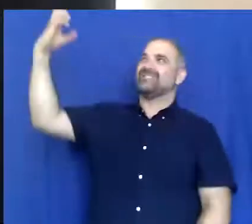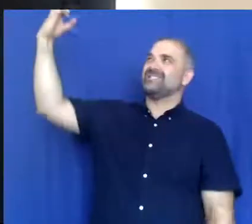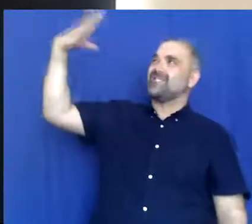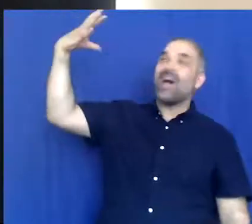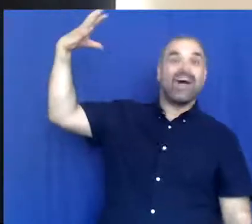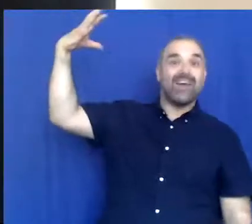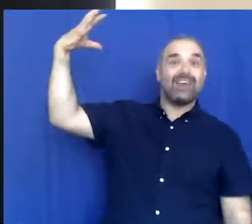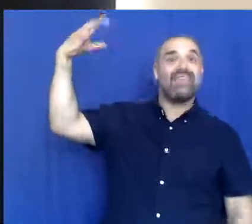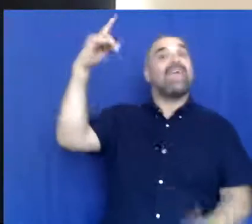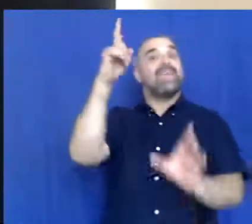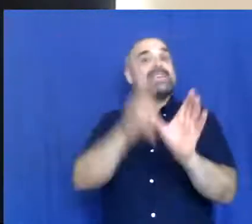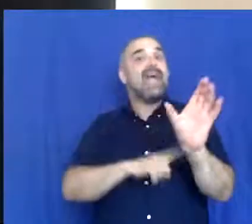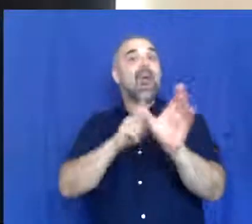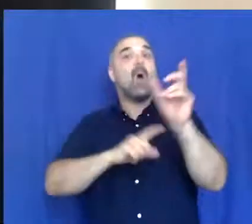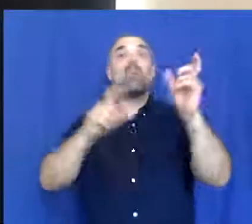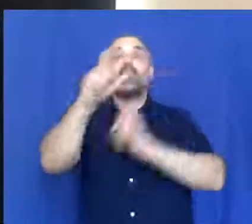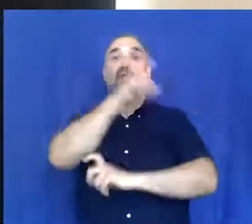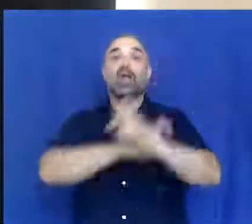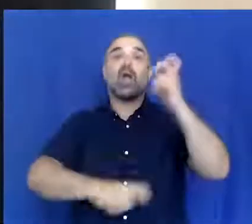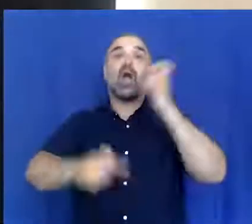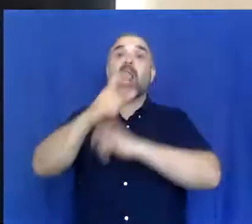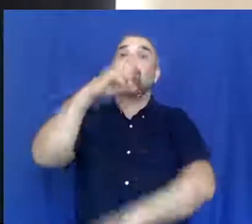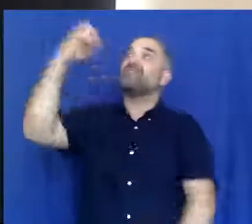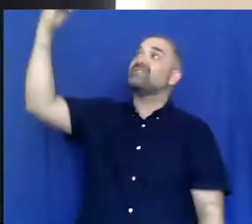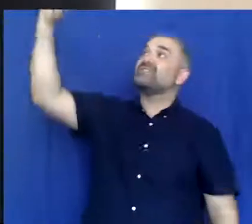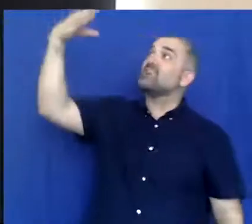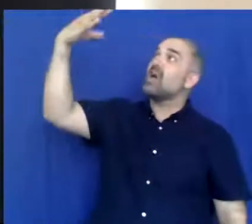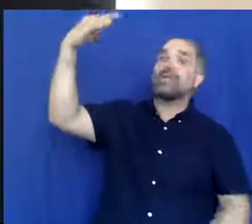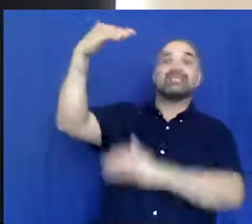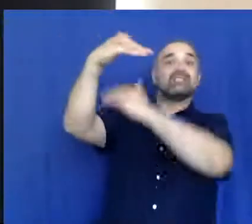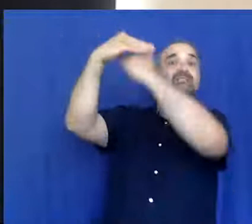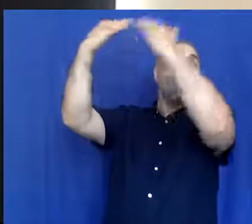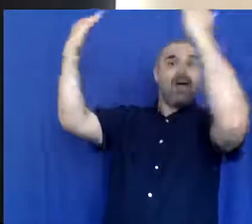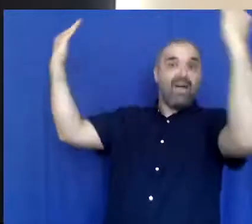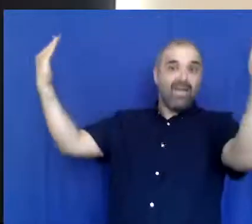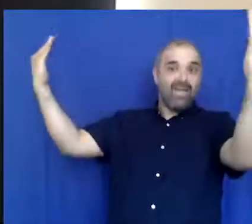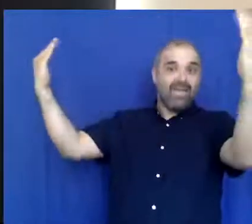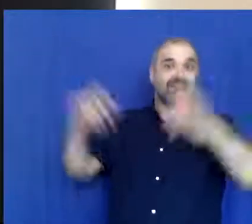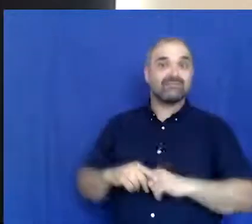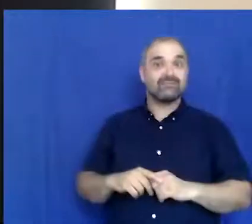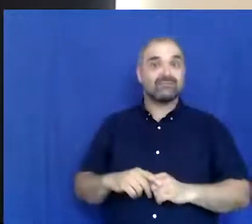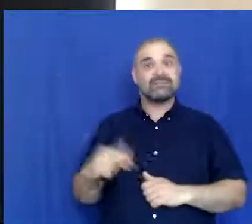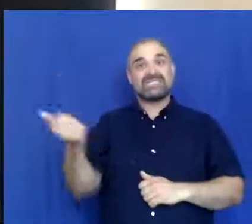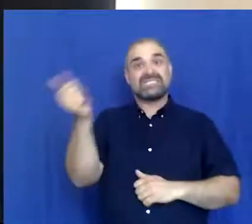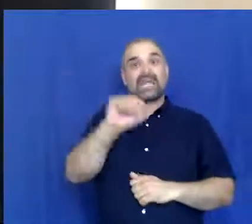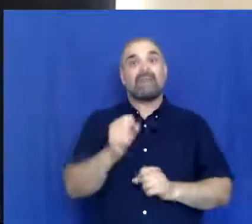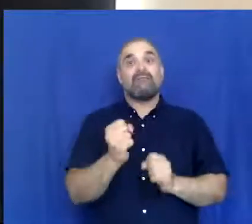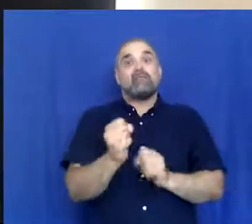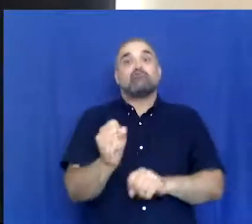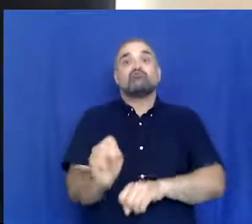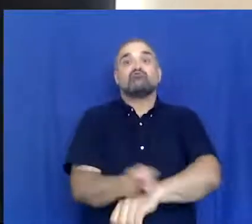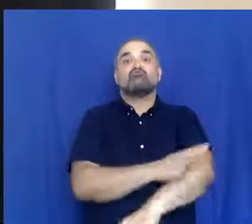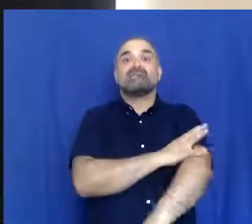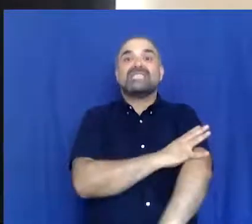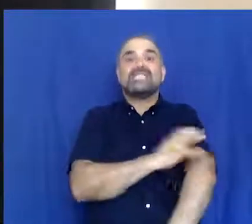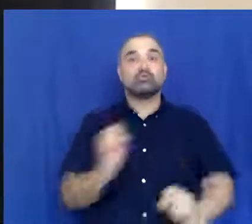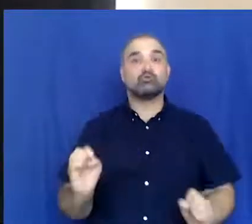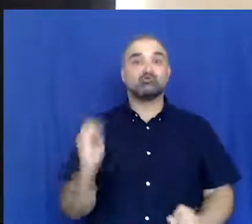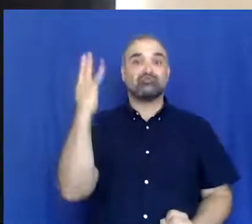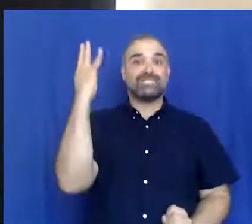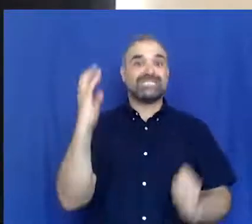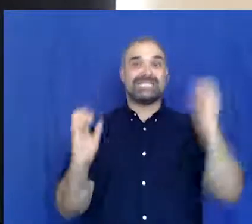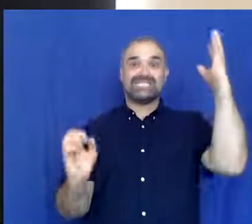the sun. Yellow is the colour of the sun in the sky. And then we have green